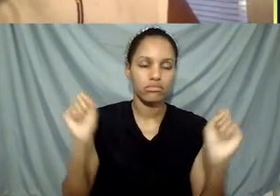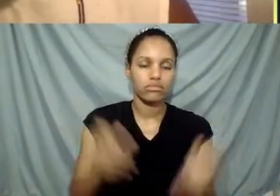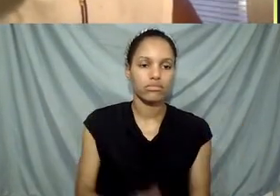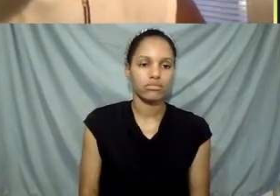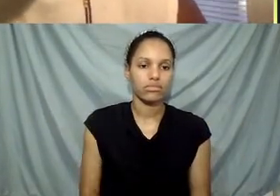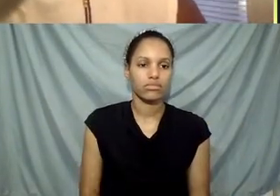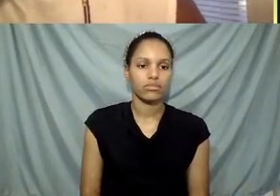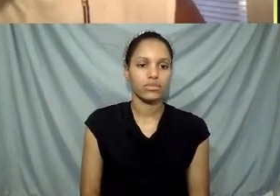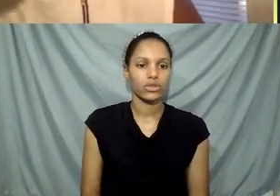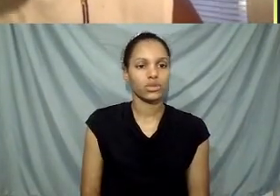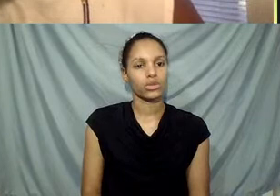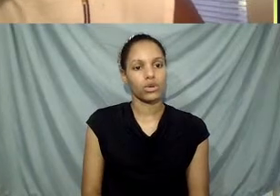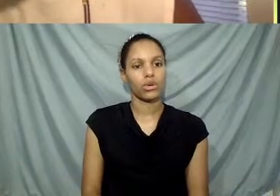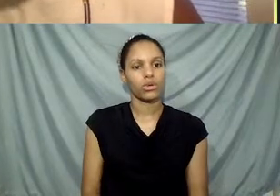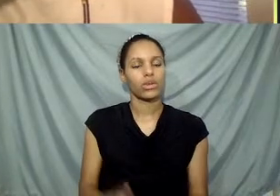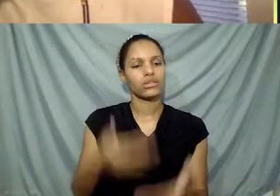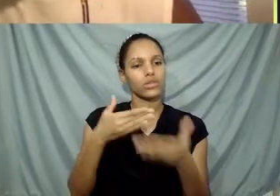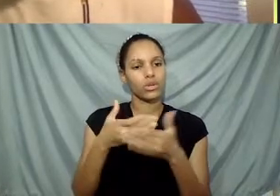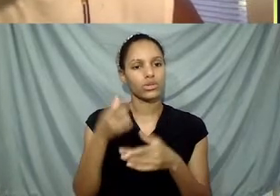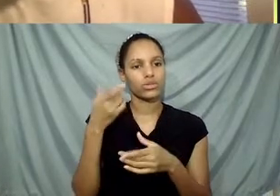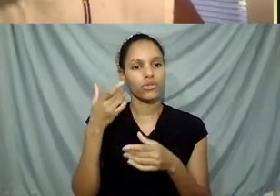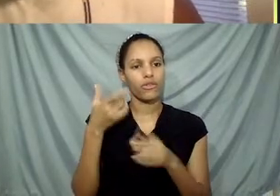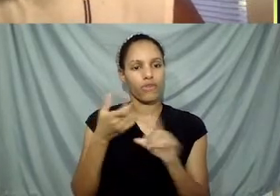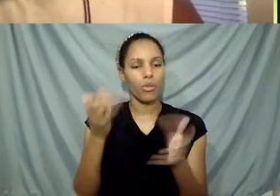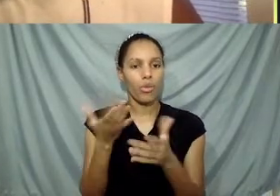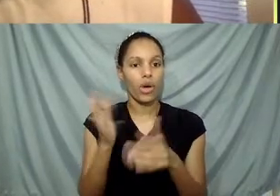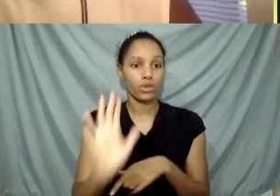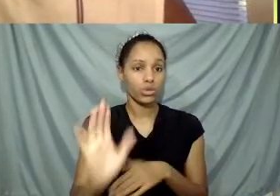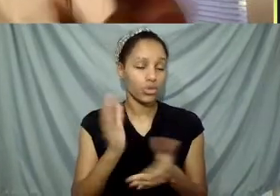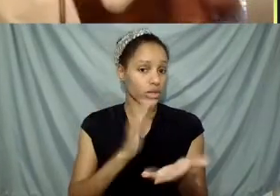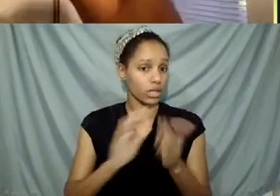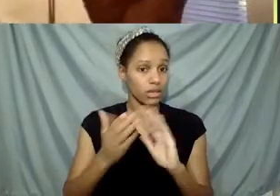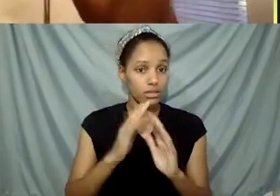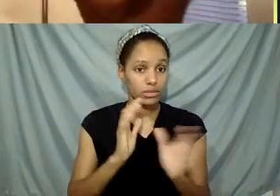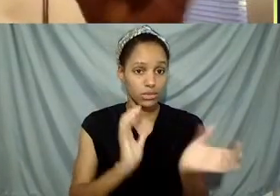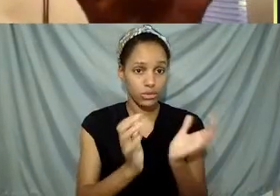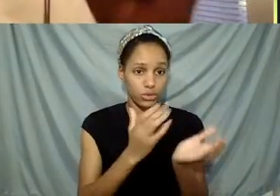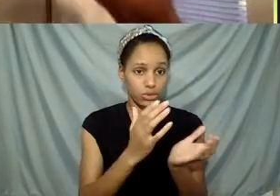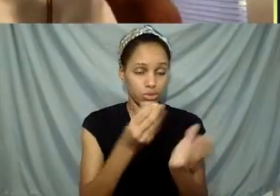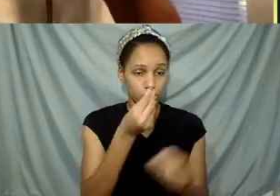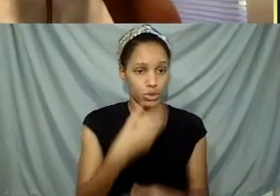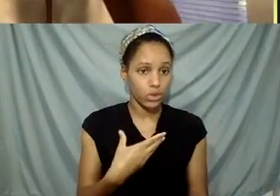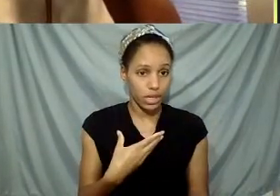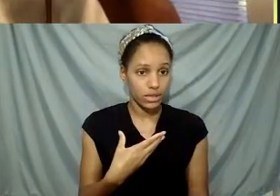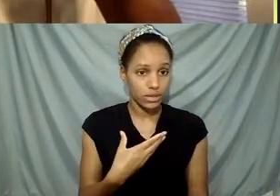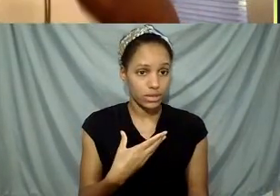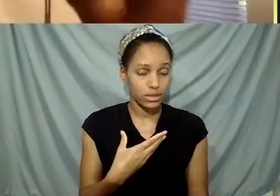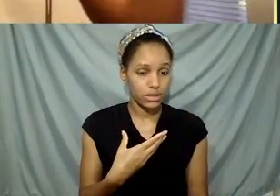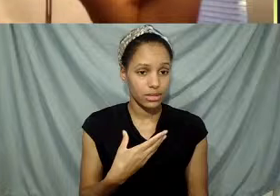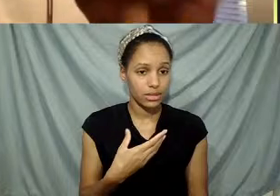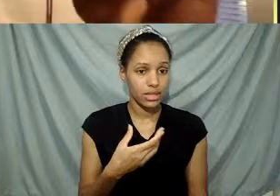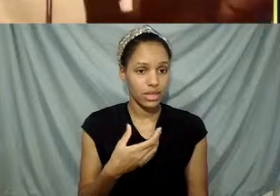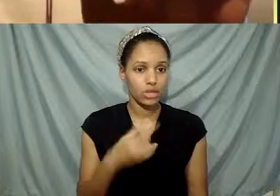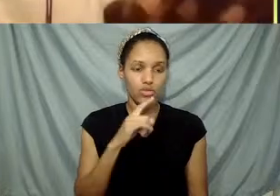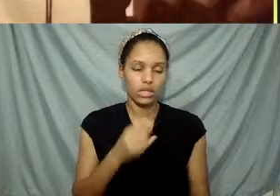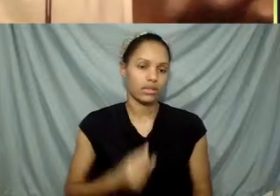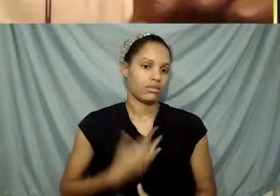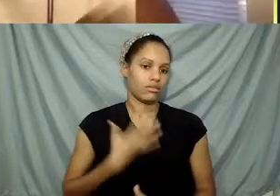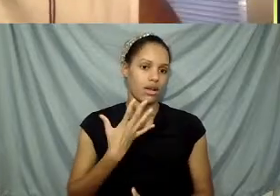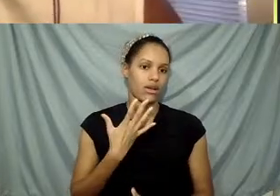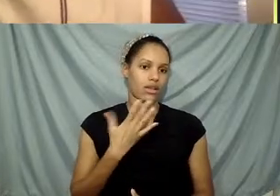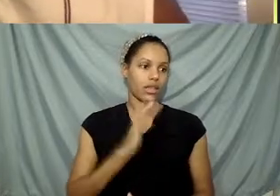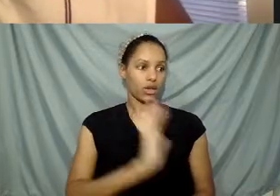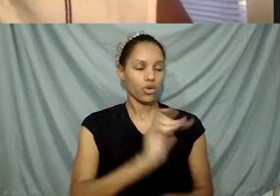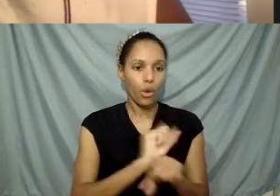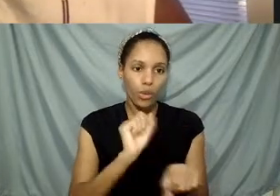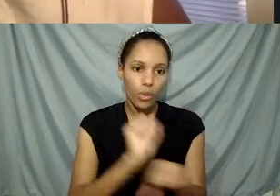this evening, that's been so inspiring to hear, that you made that decision, that your work would be about your